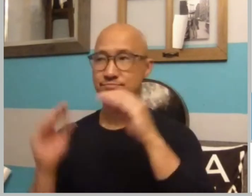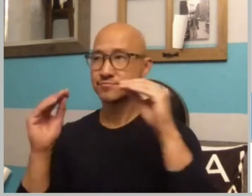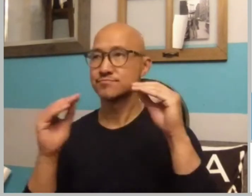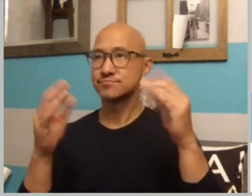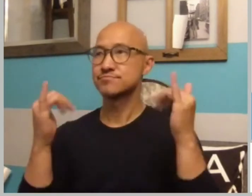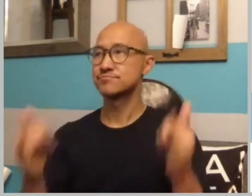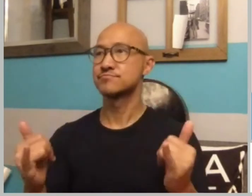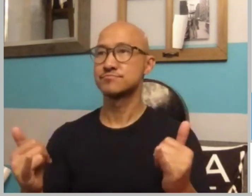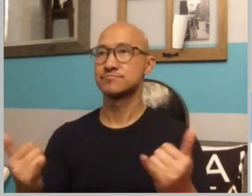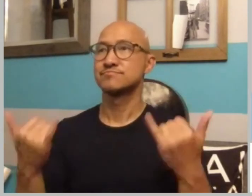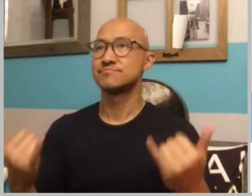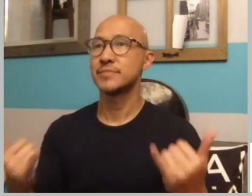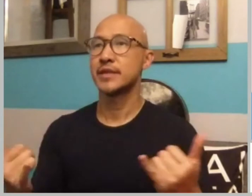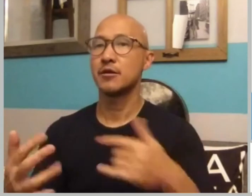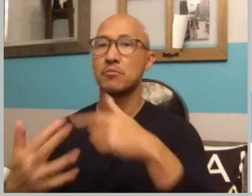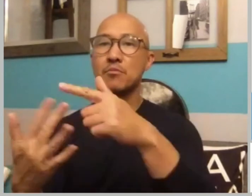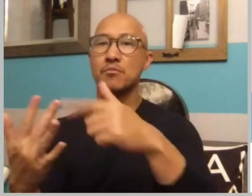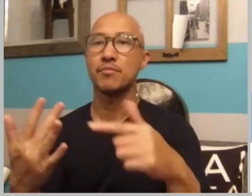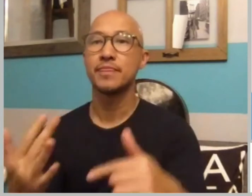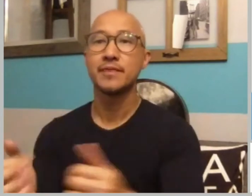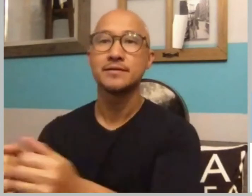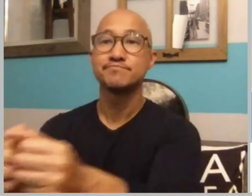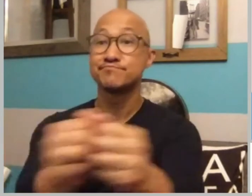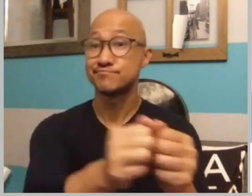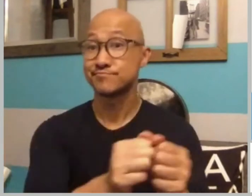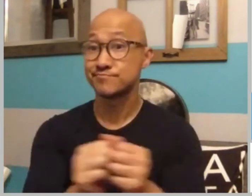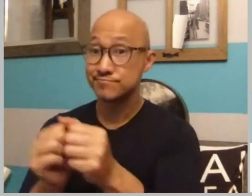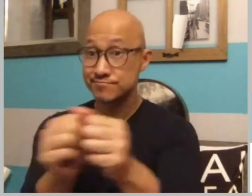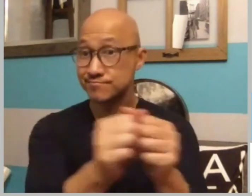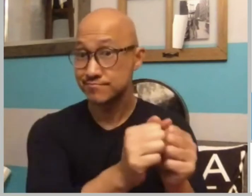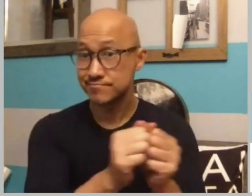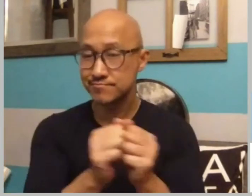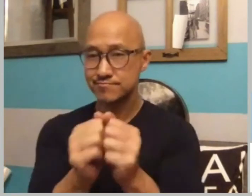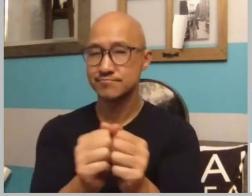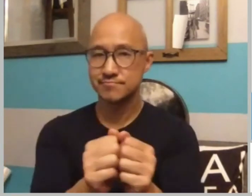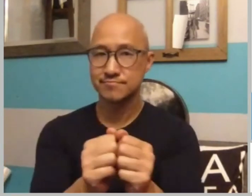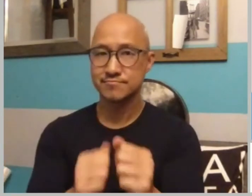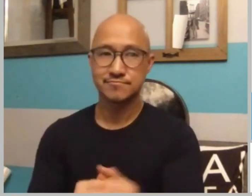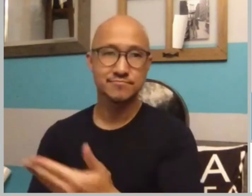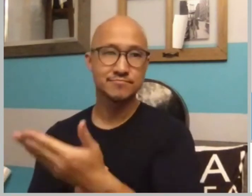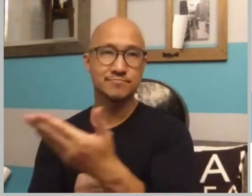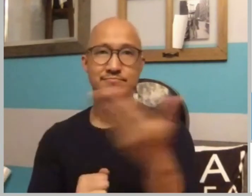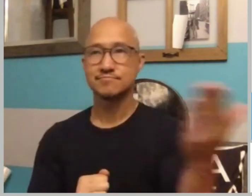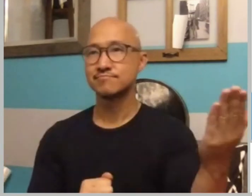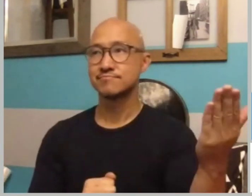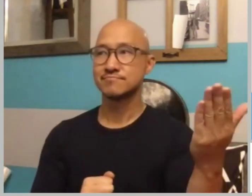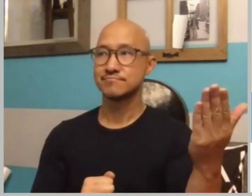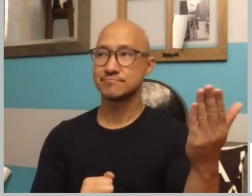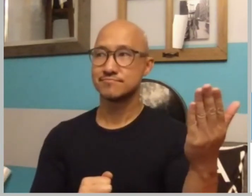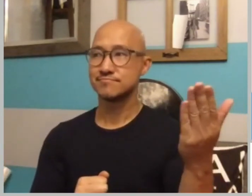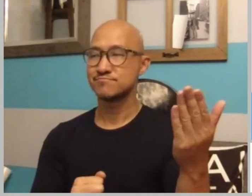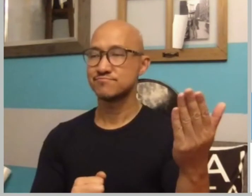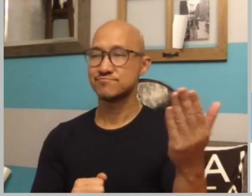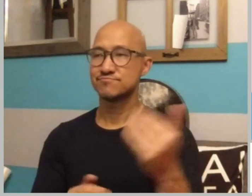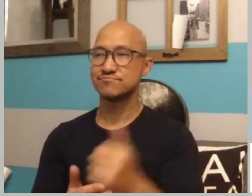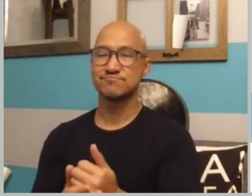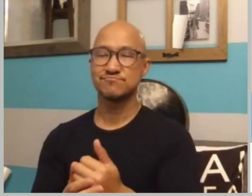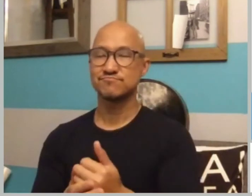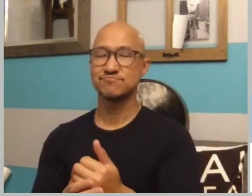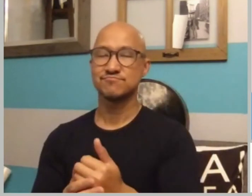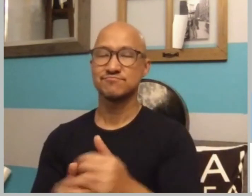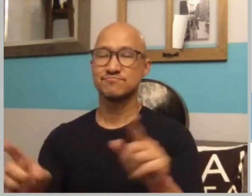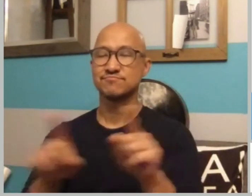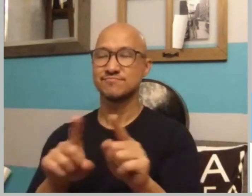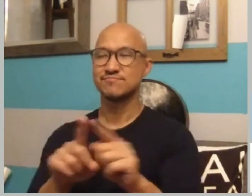waterless clouds swept away by the winds, fruitless trees in late autumn, twisted, dead, and uprooted.